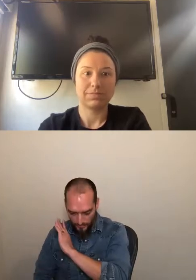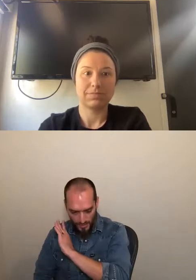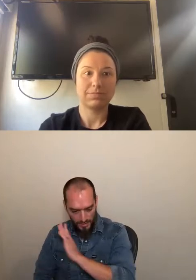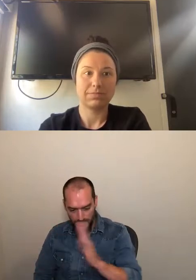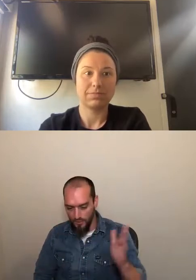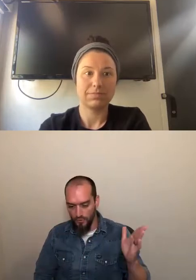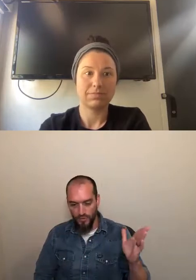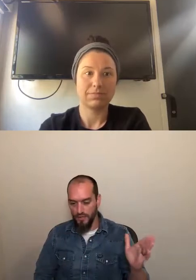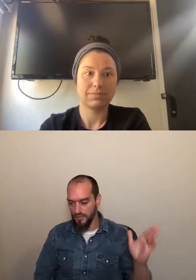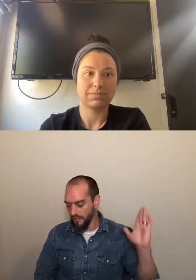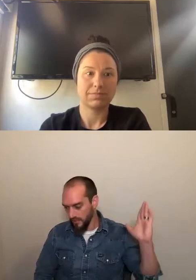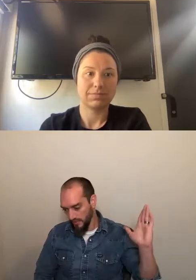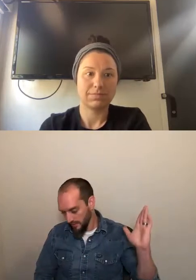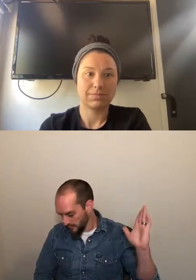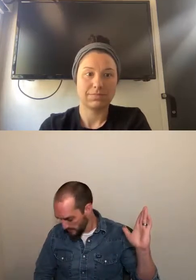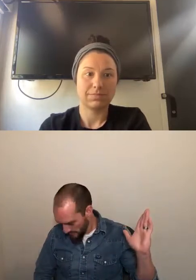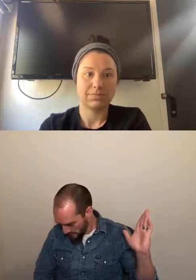have clients that are over 90.